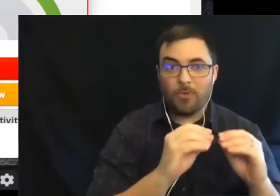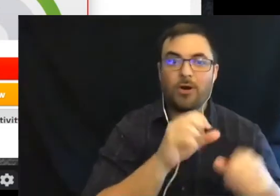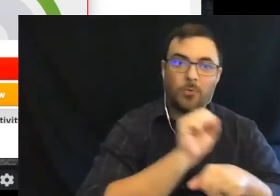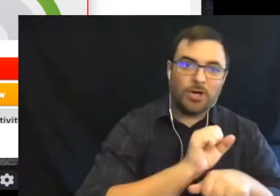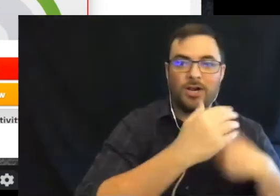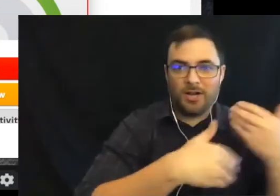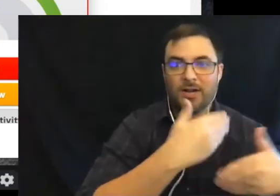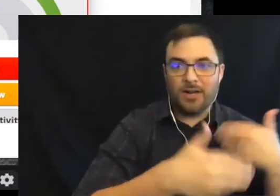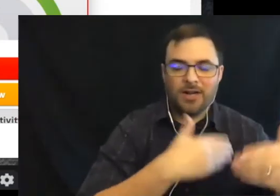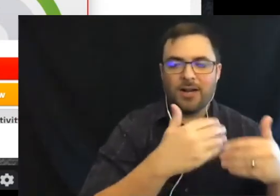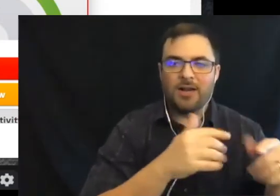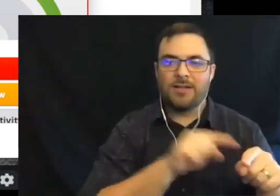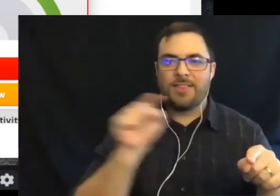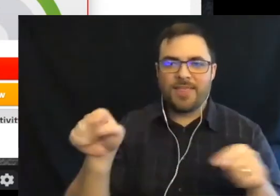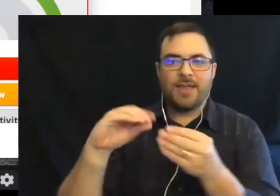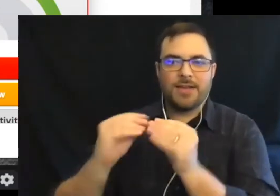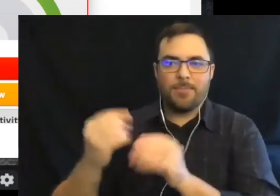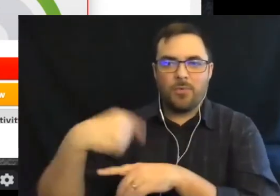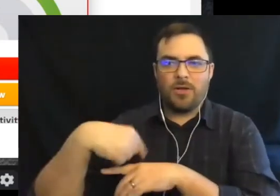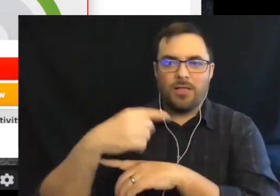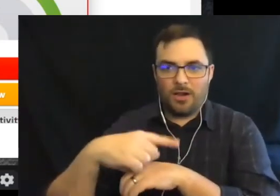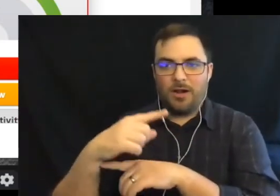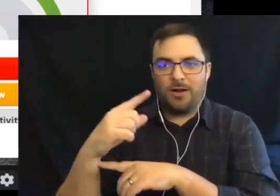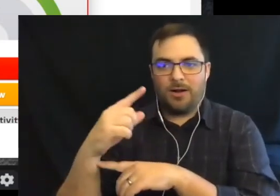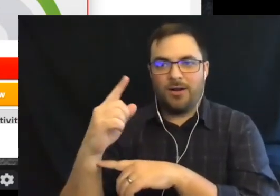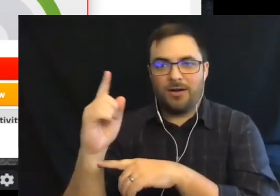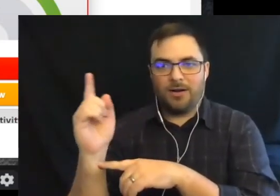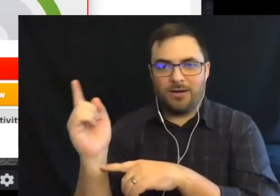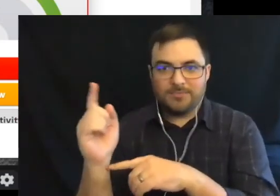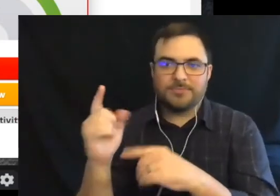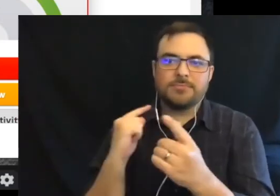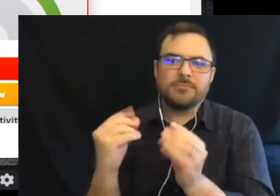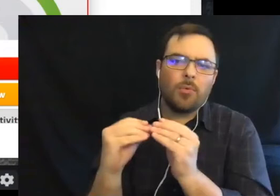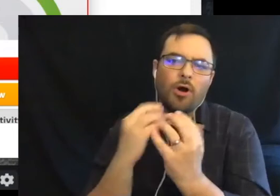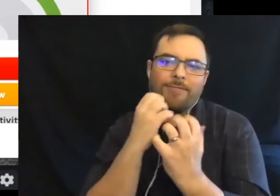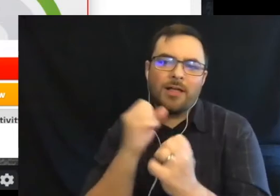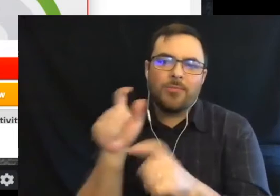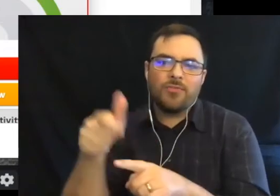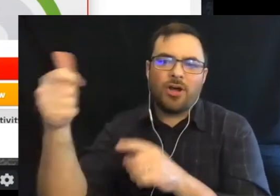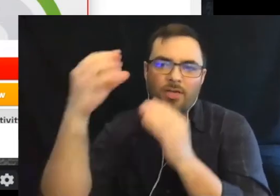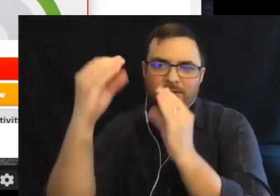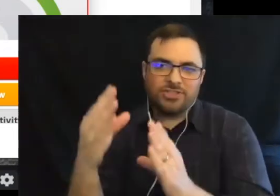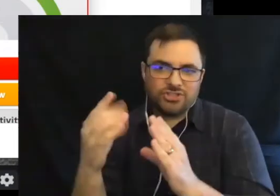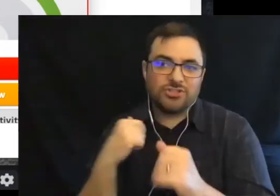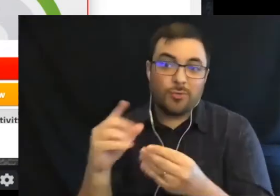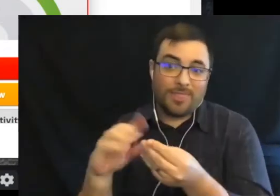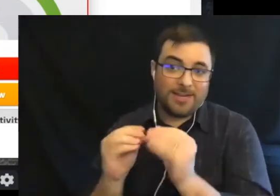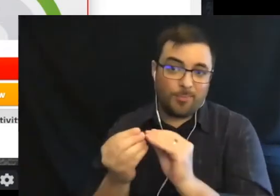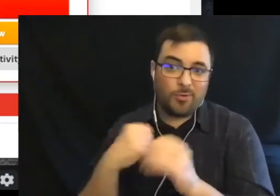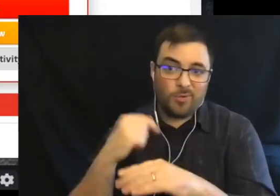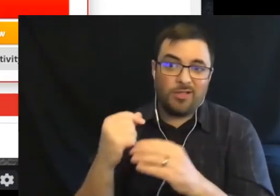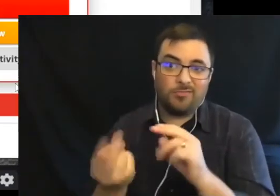details to the game, they think it's going to be more valuable for other teachers. So that will increase the